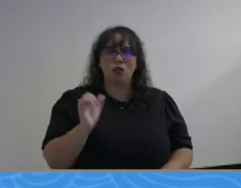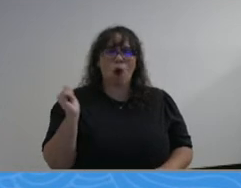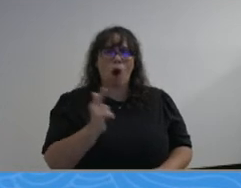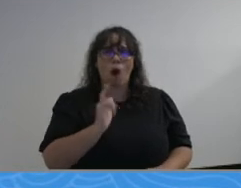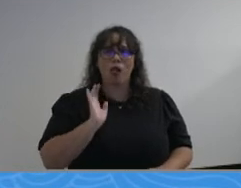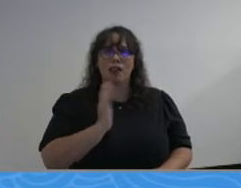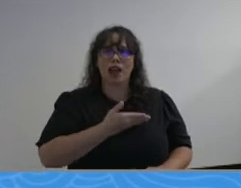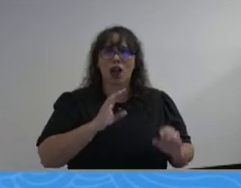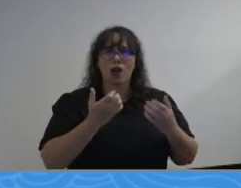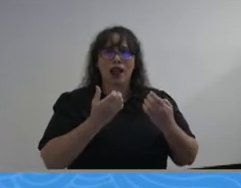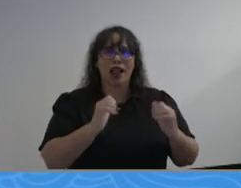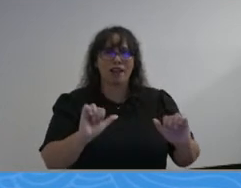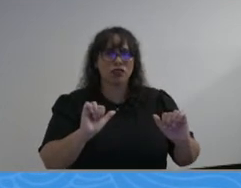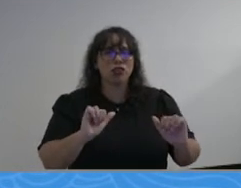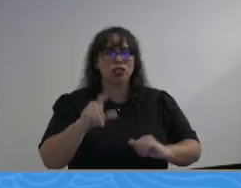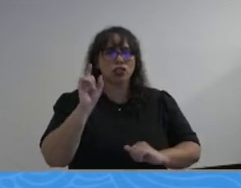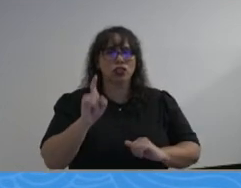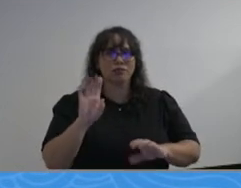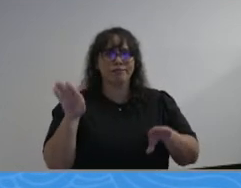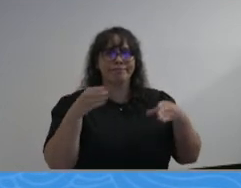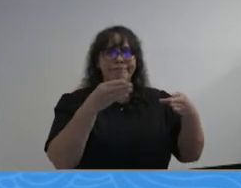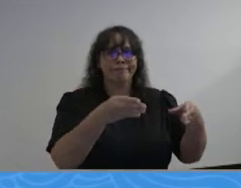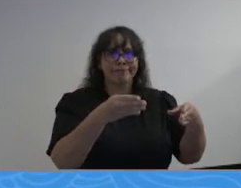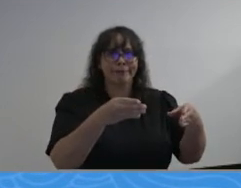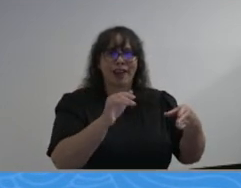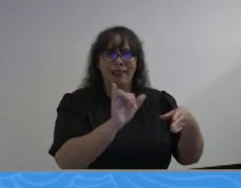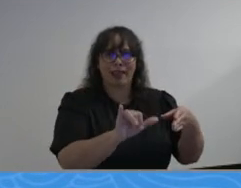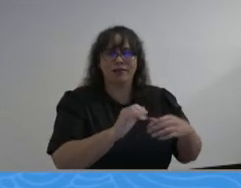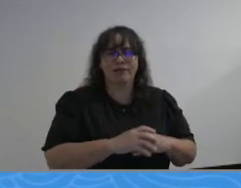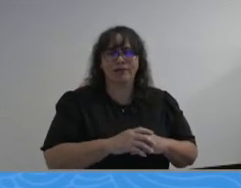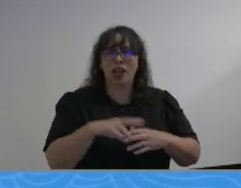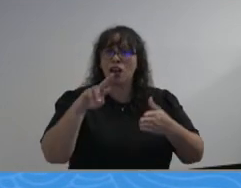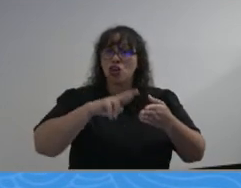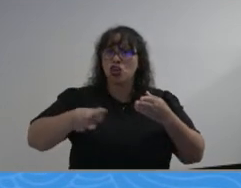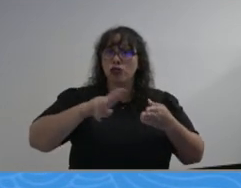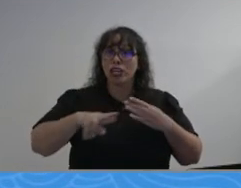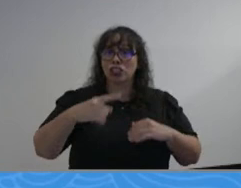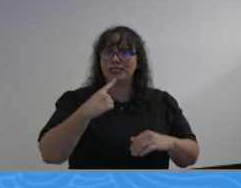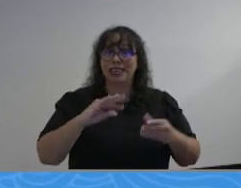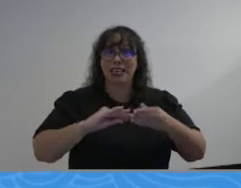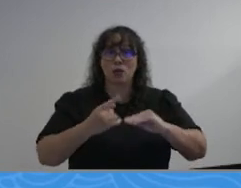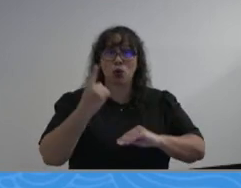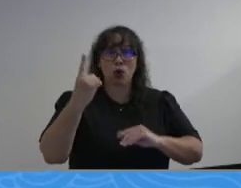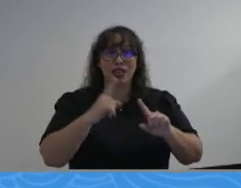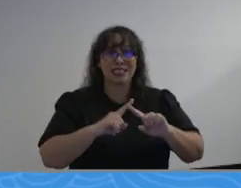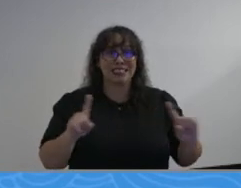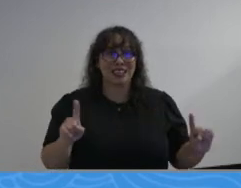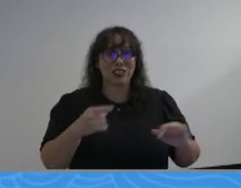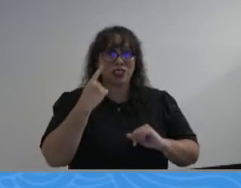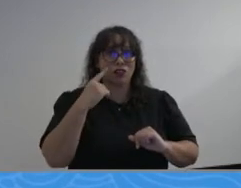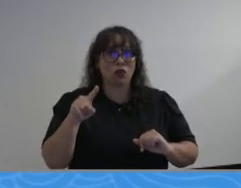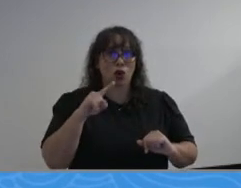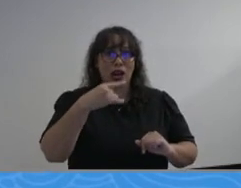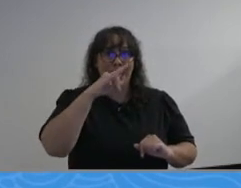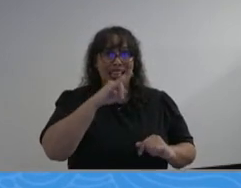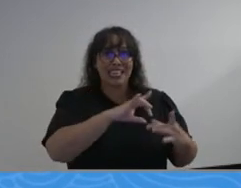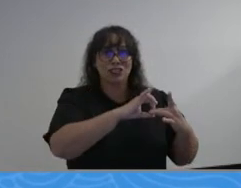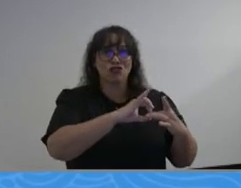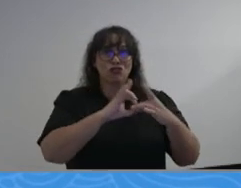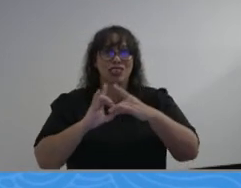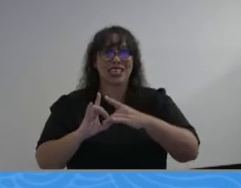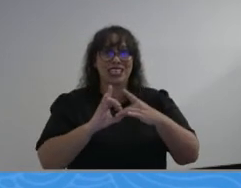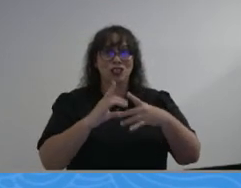effort needs to be directed there. And the research is saying that the number one difference maker for kids is relationship